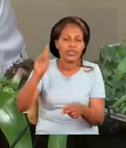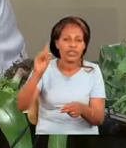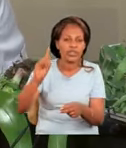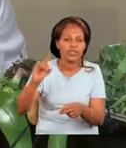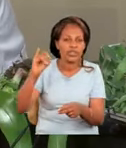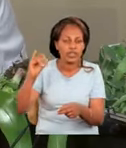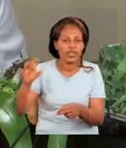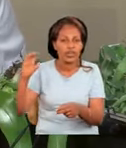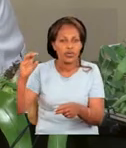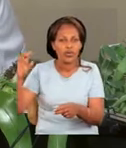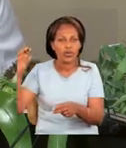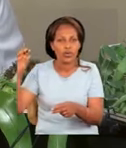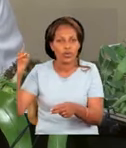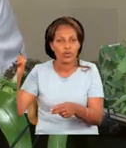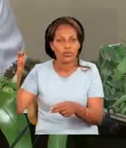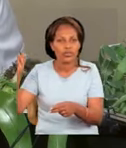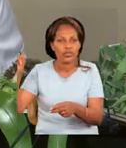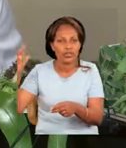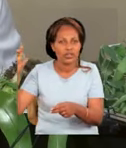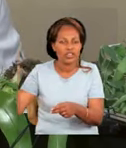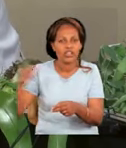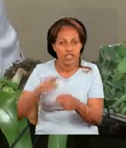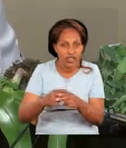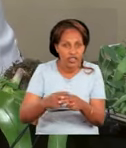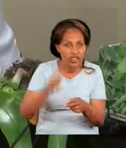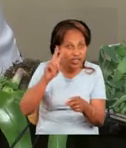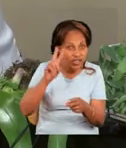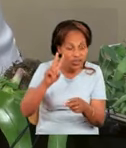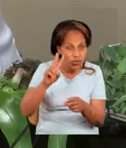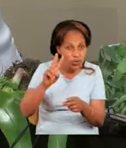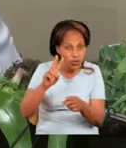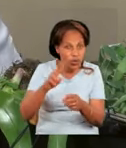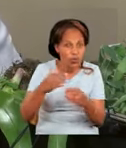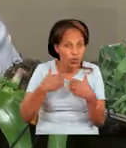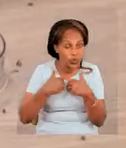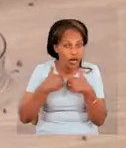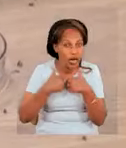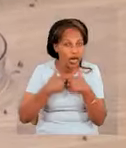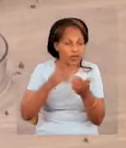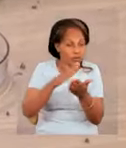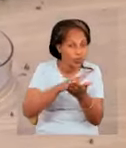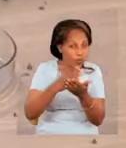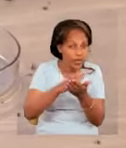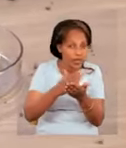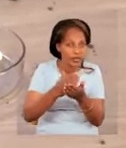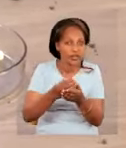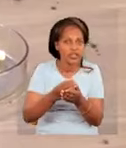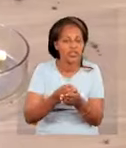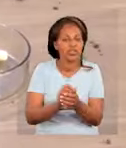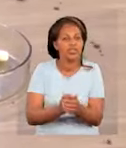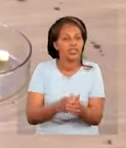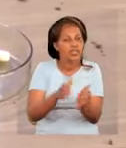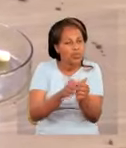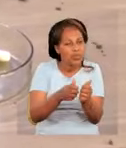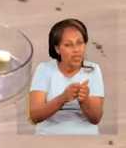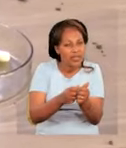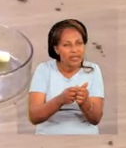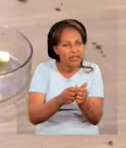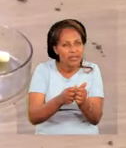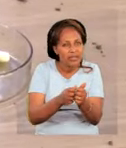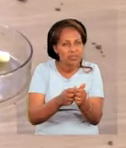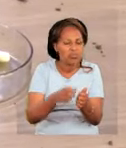seed or a dicot. But in the other case, the case of the maize,